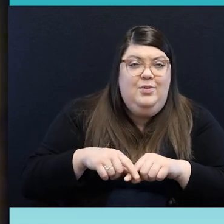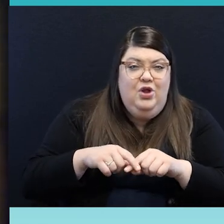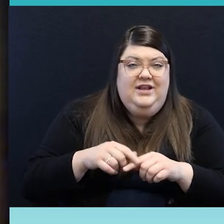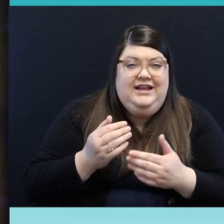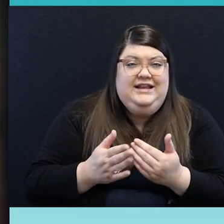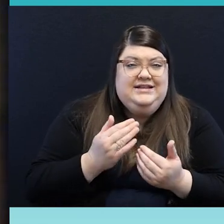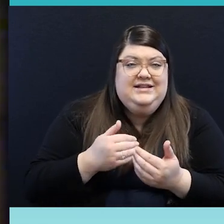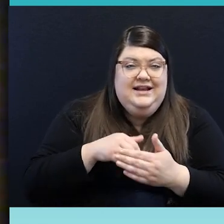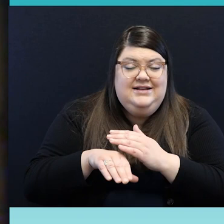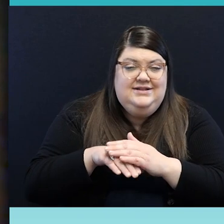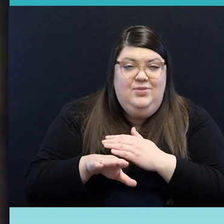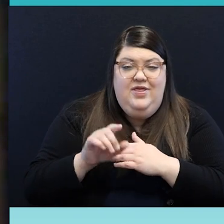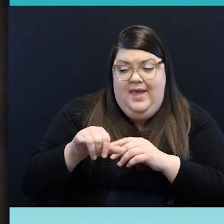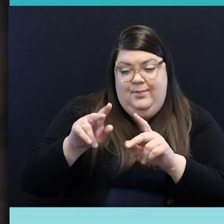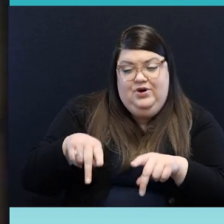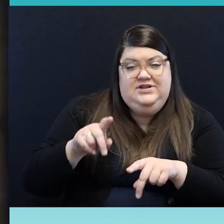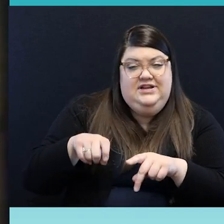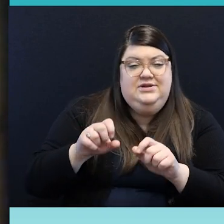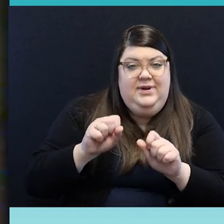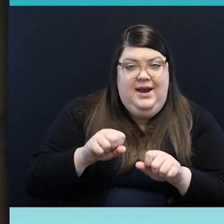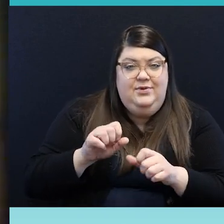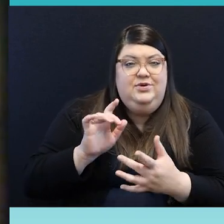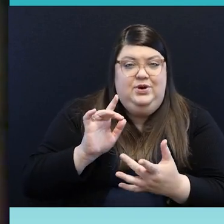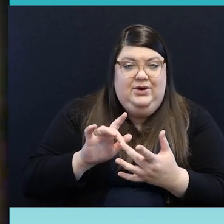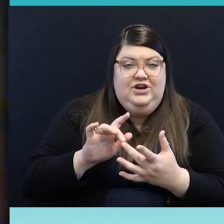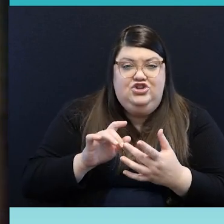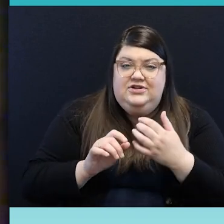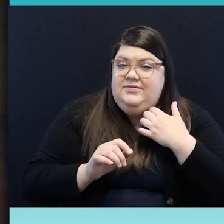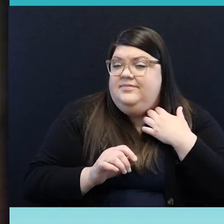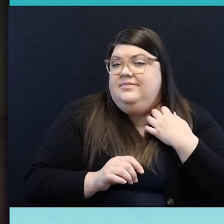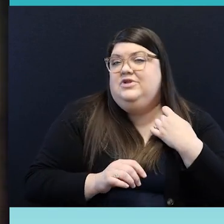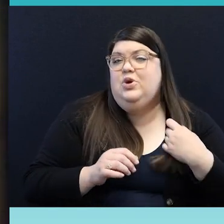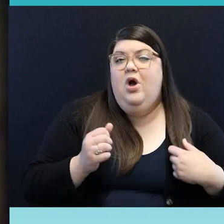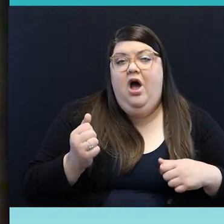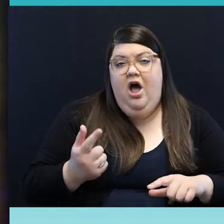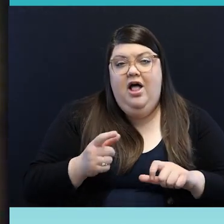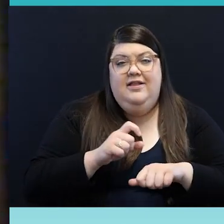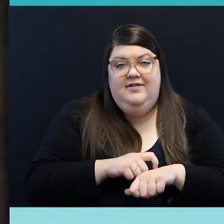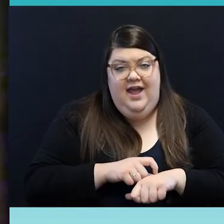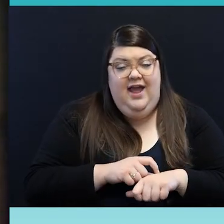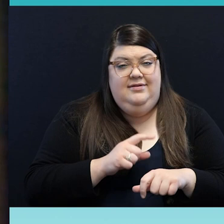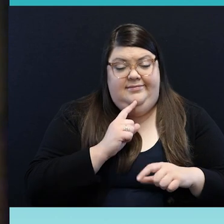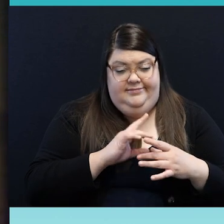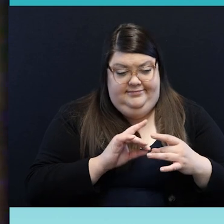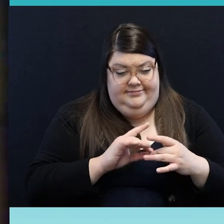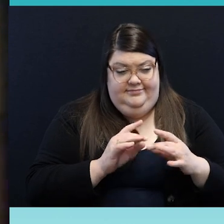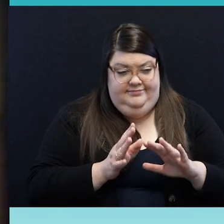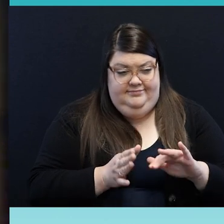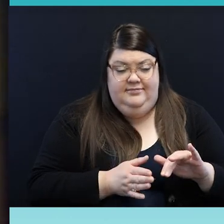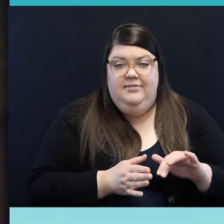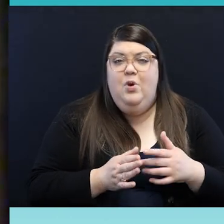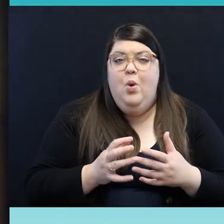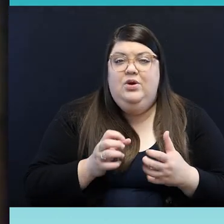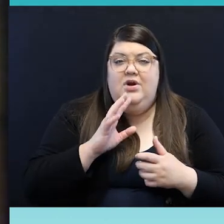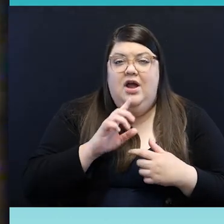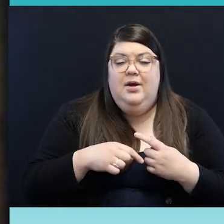accessible. That person needs to be able to be reached. So all of that said, I